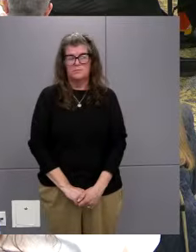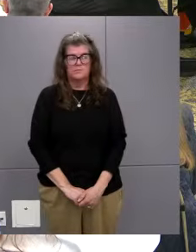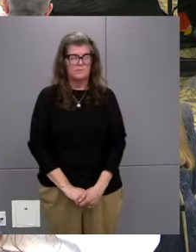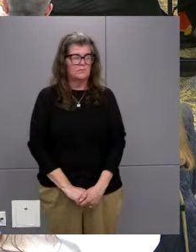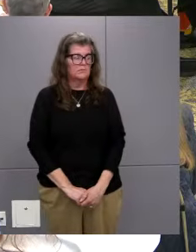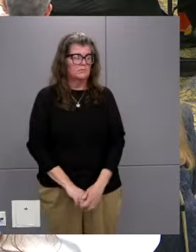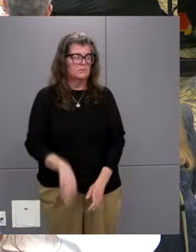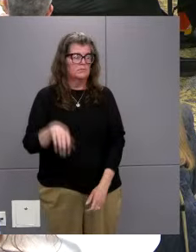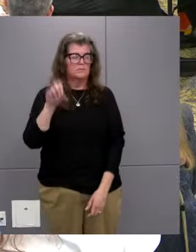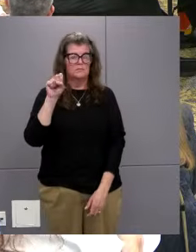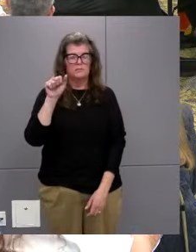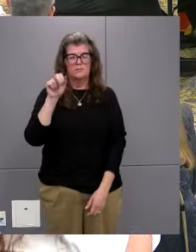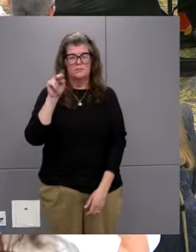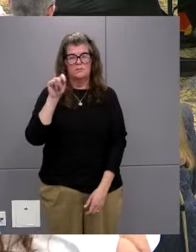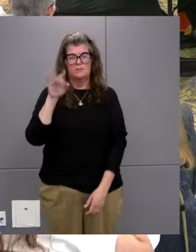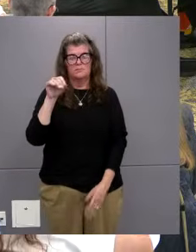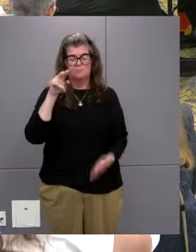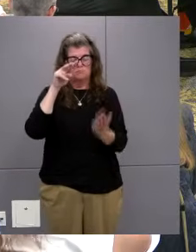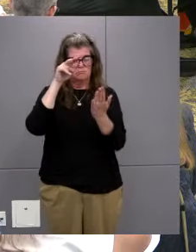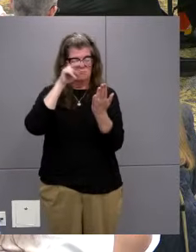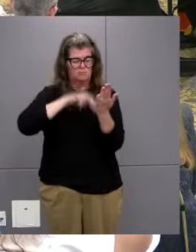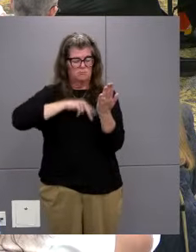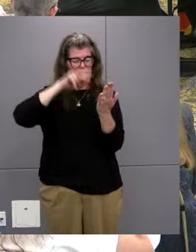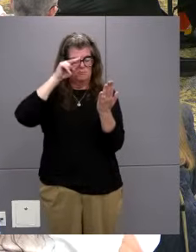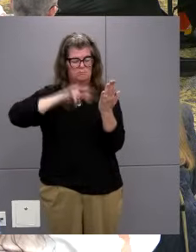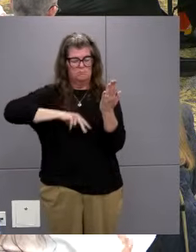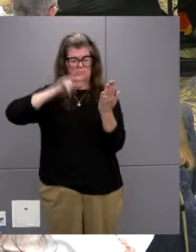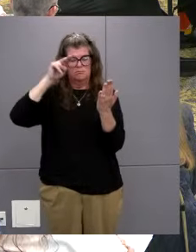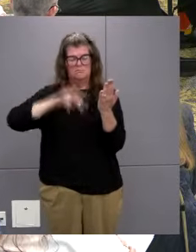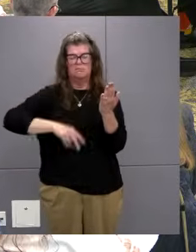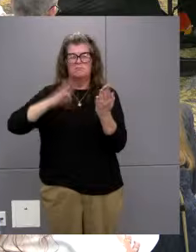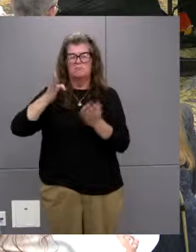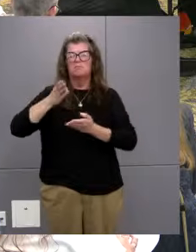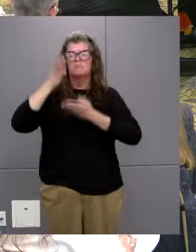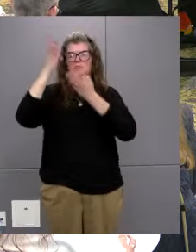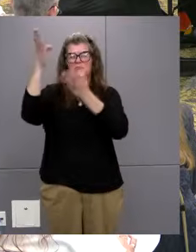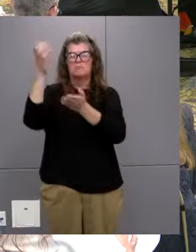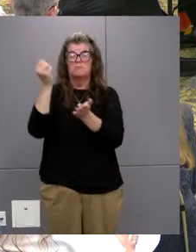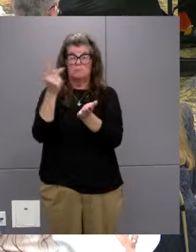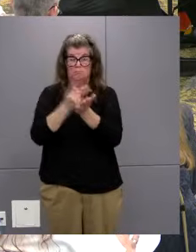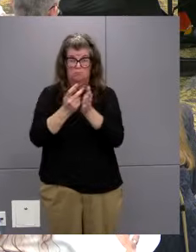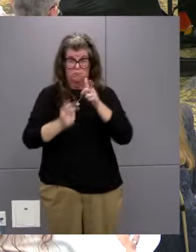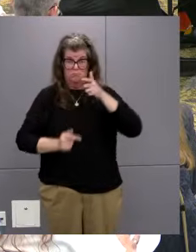Santino? Make a motion to approve. Have a motion to approve. Is there a second?